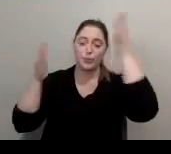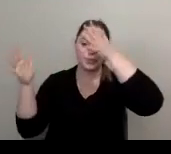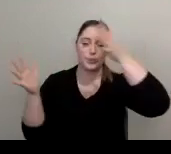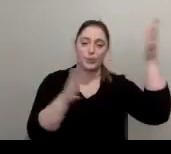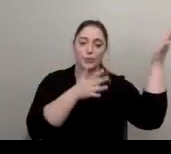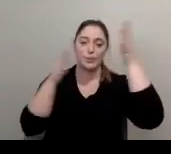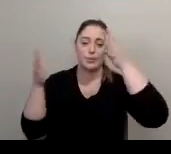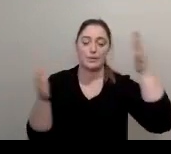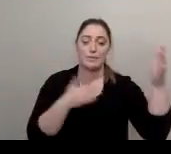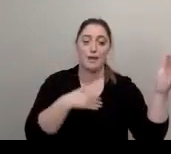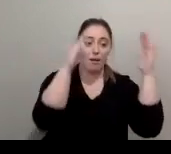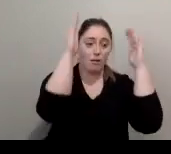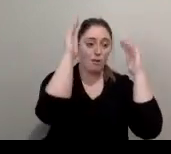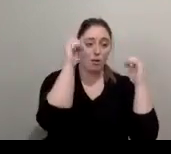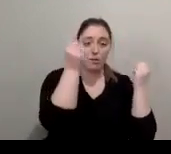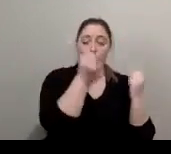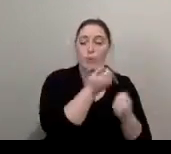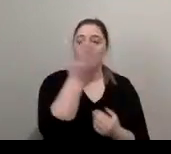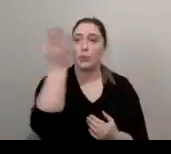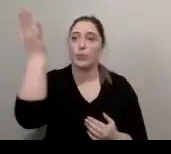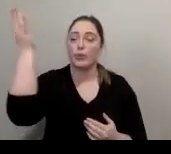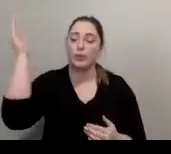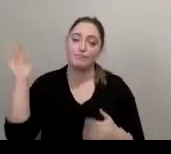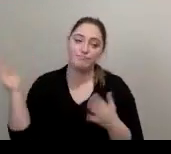hope away. Ah, come on.